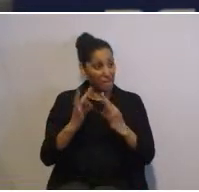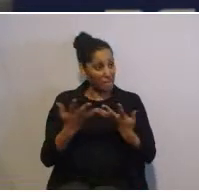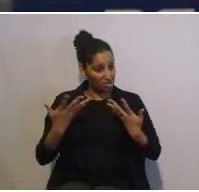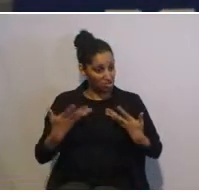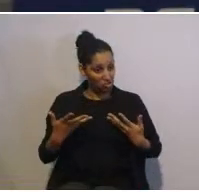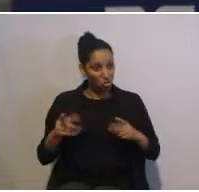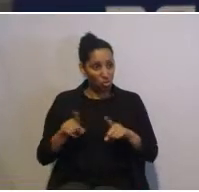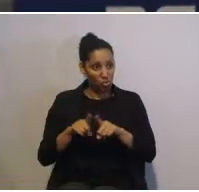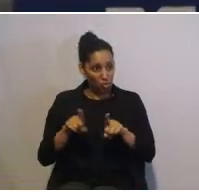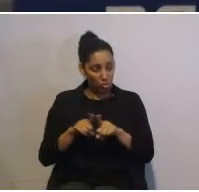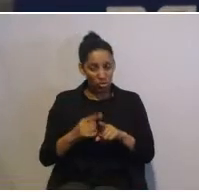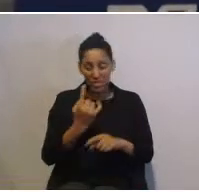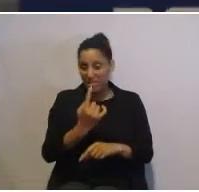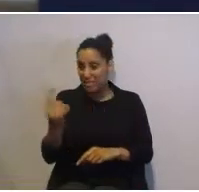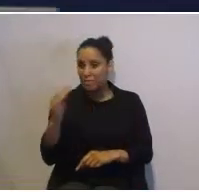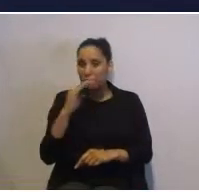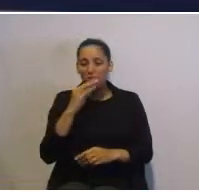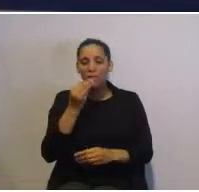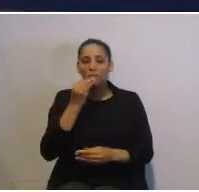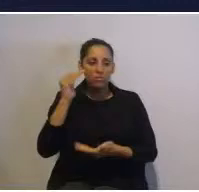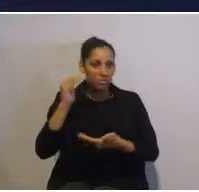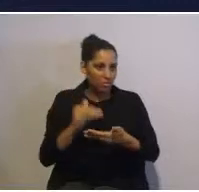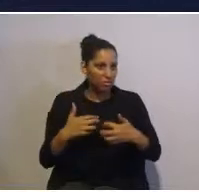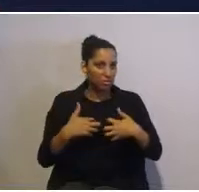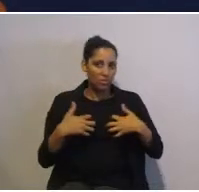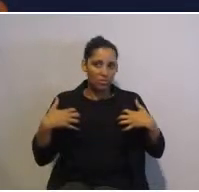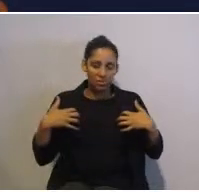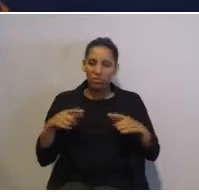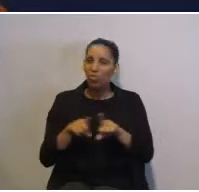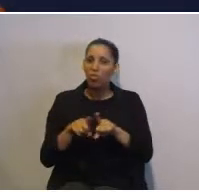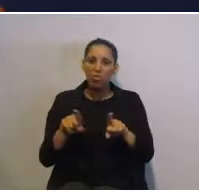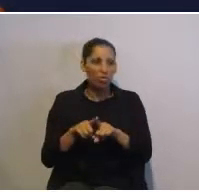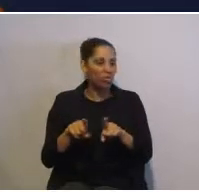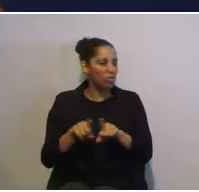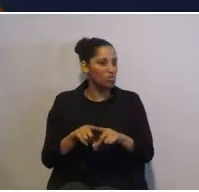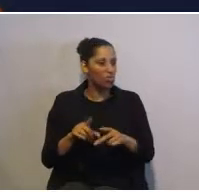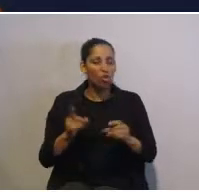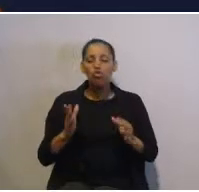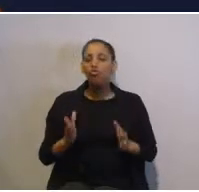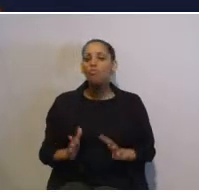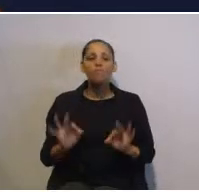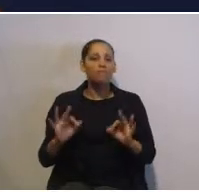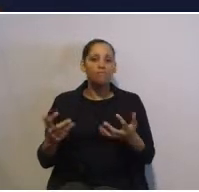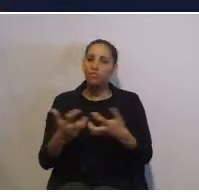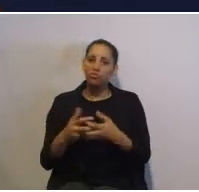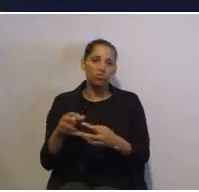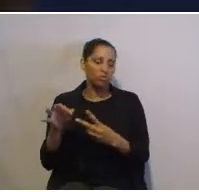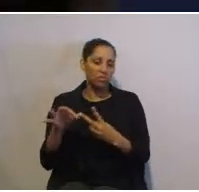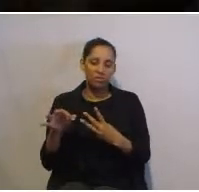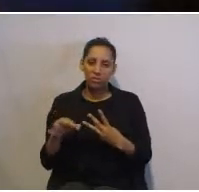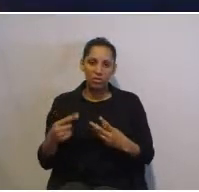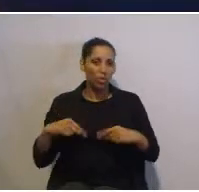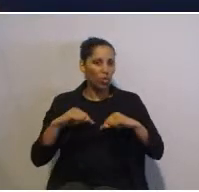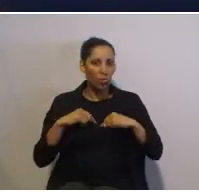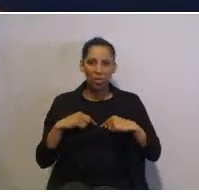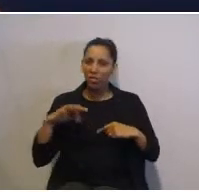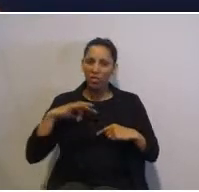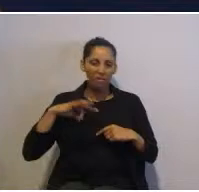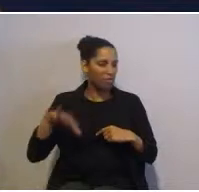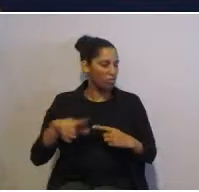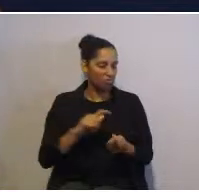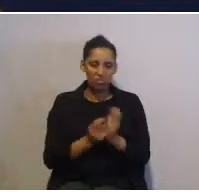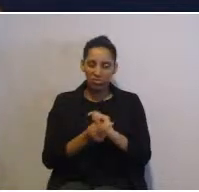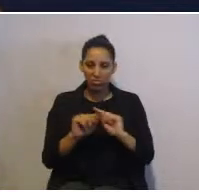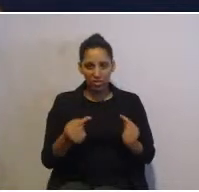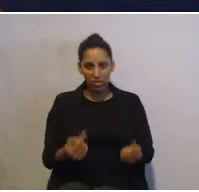means less food, more stress, and innumerable choices. We cannot afford this change. I